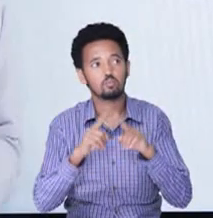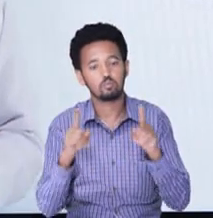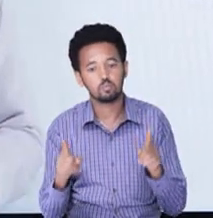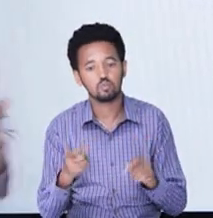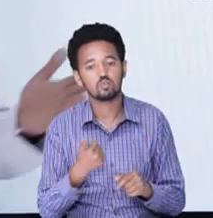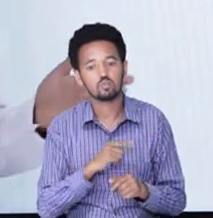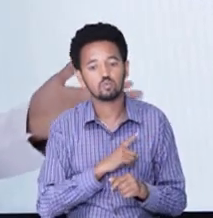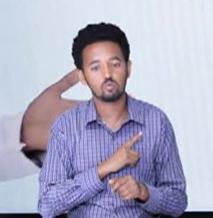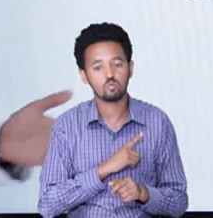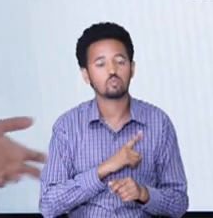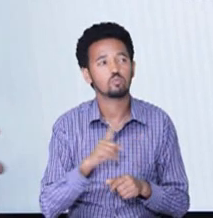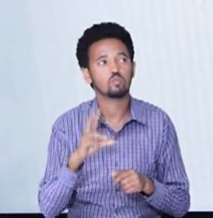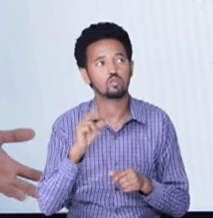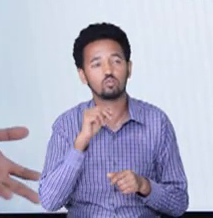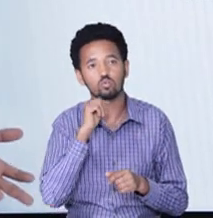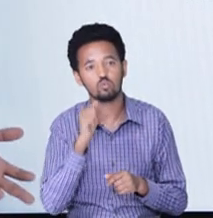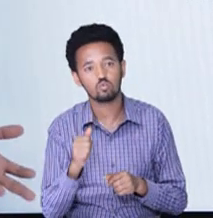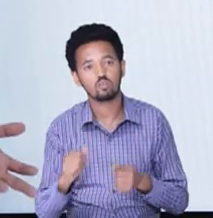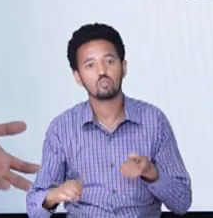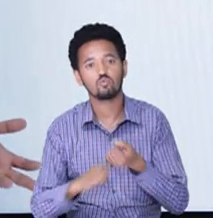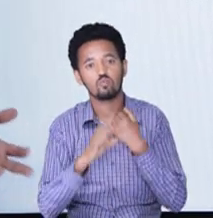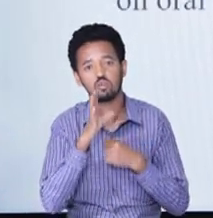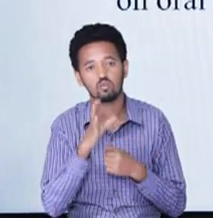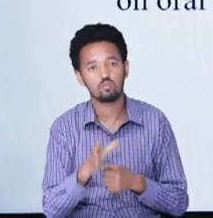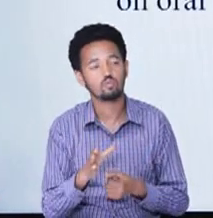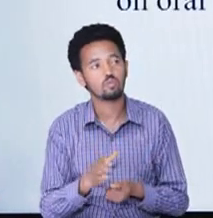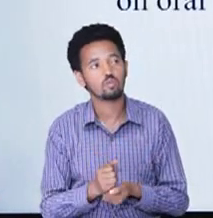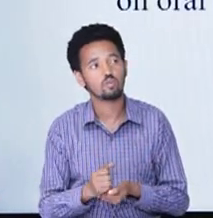and incompetent, also not effective.